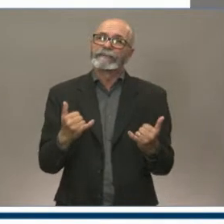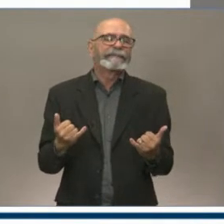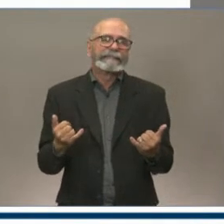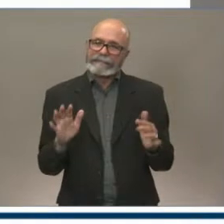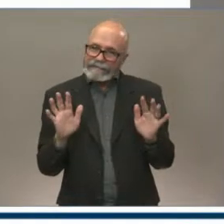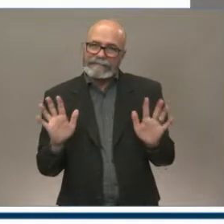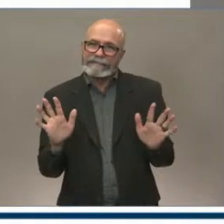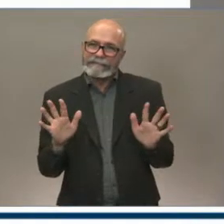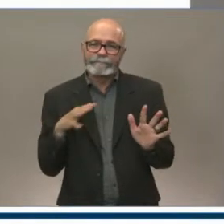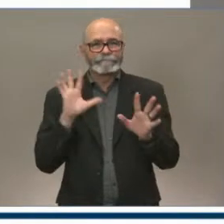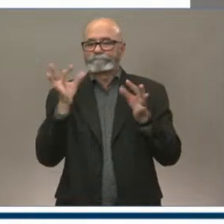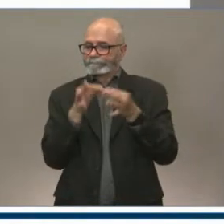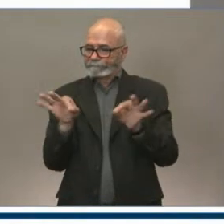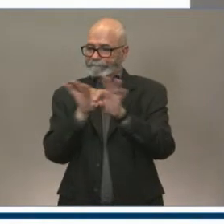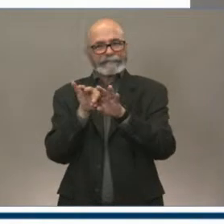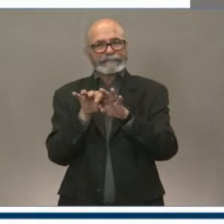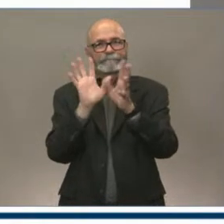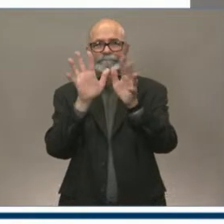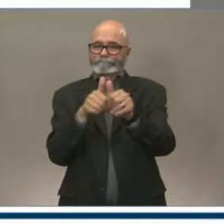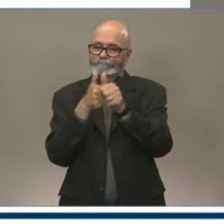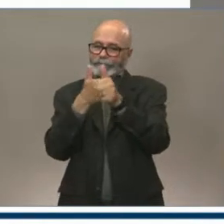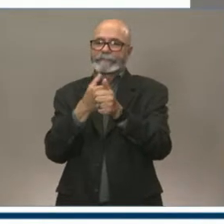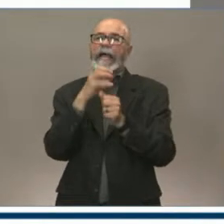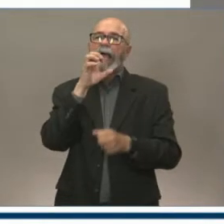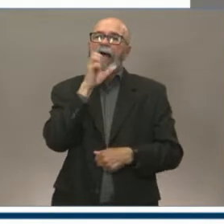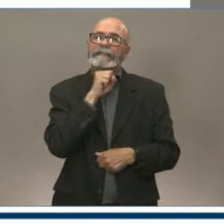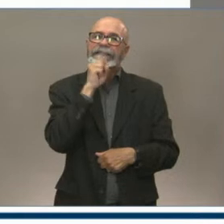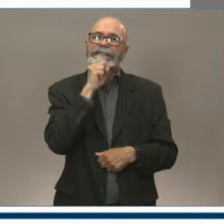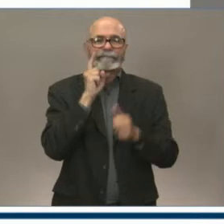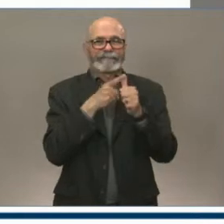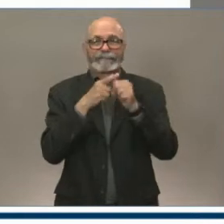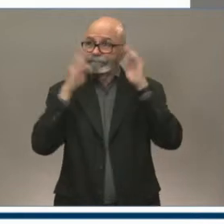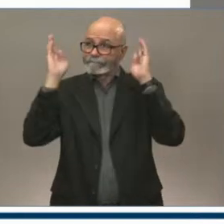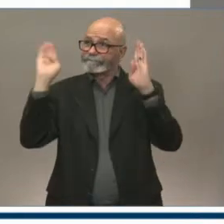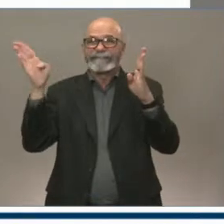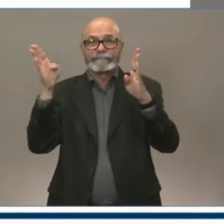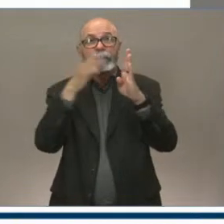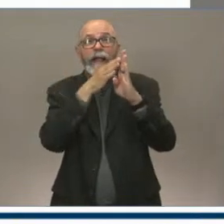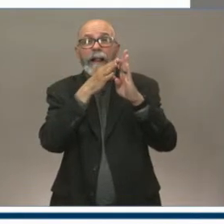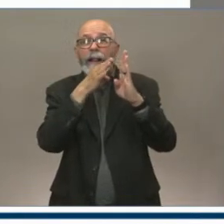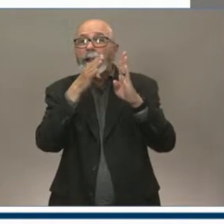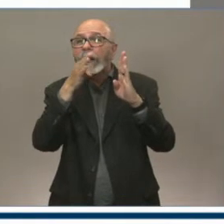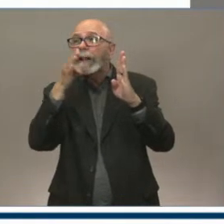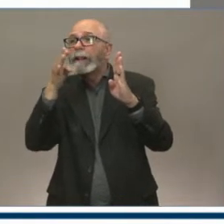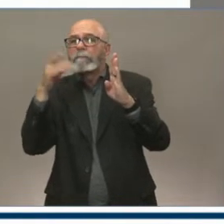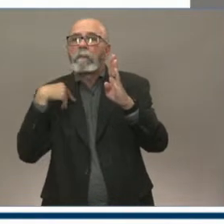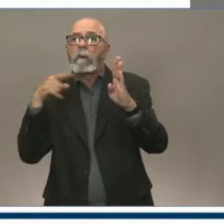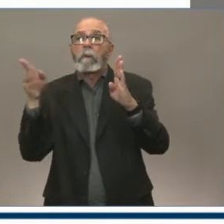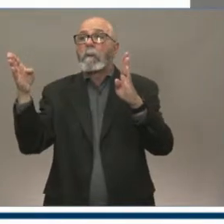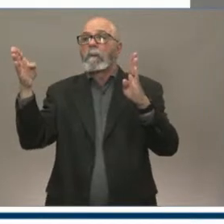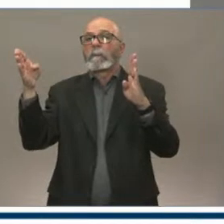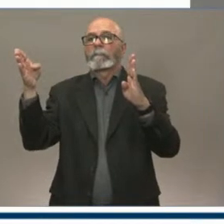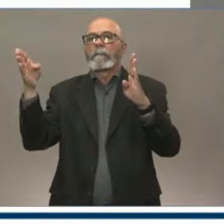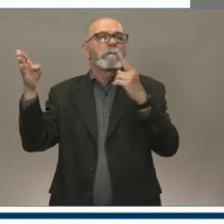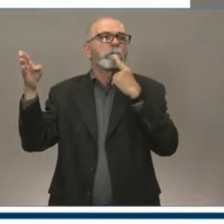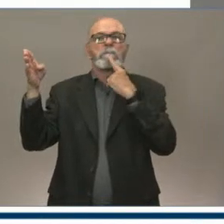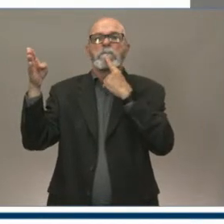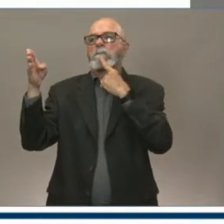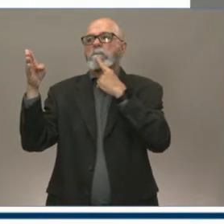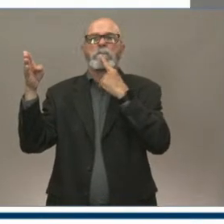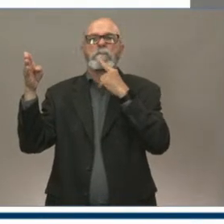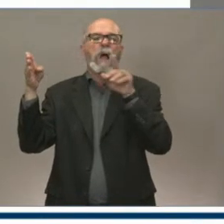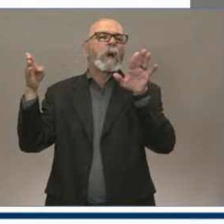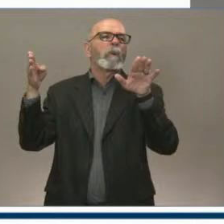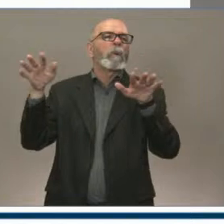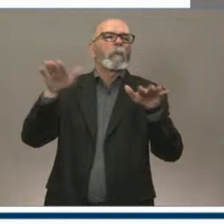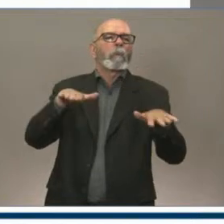age-based process. We cannot be put into a position where we have to slow down vaccination